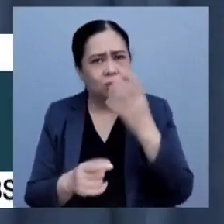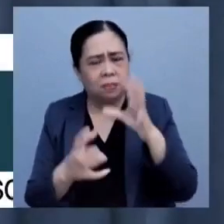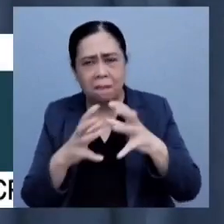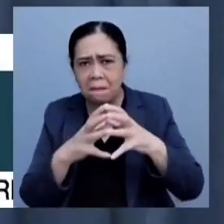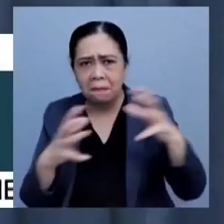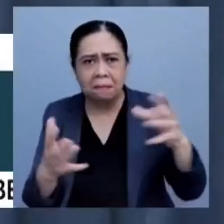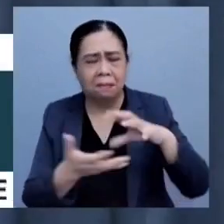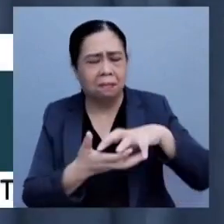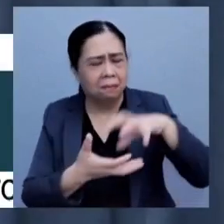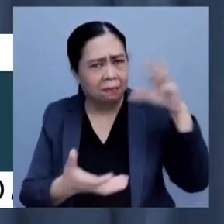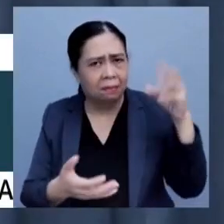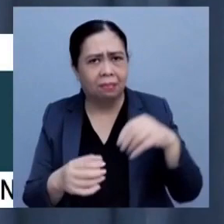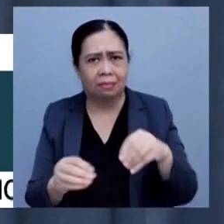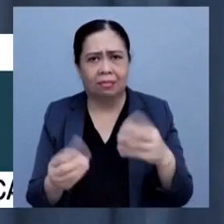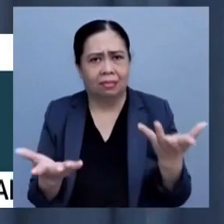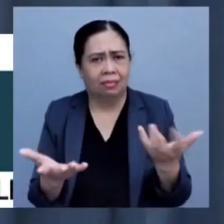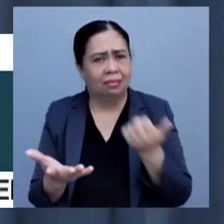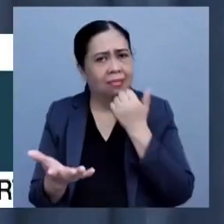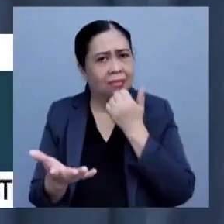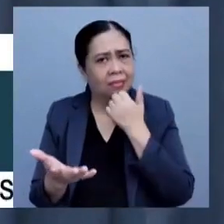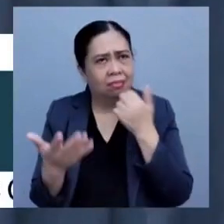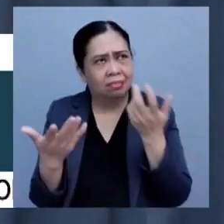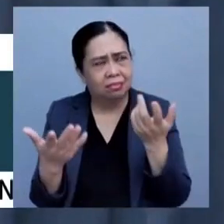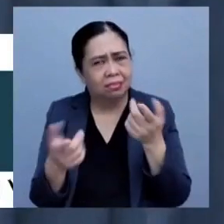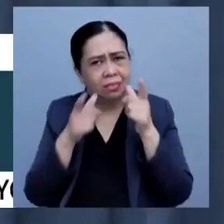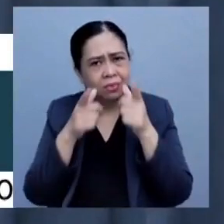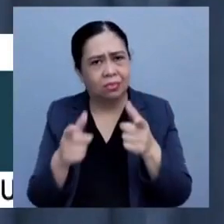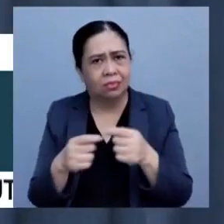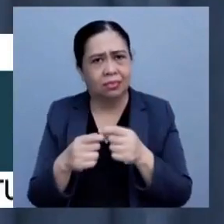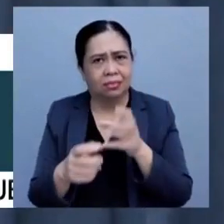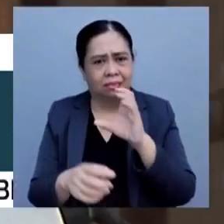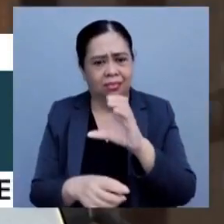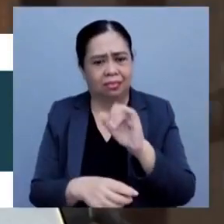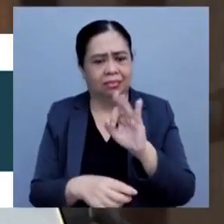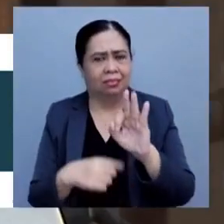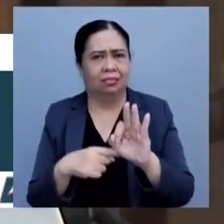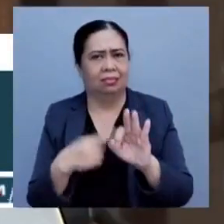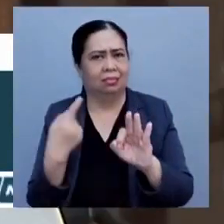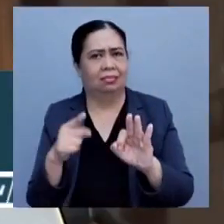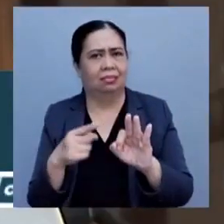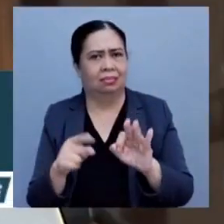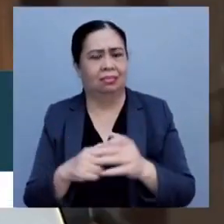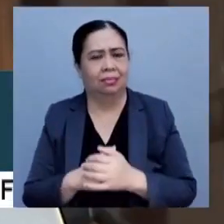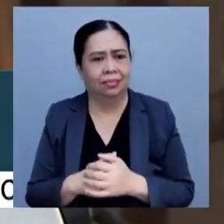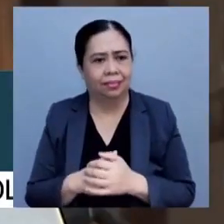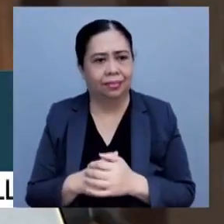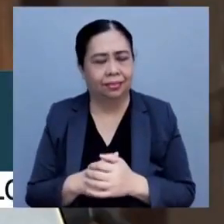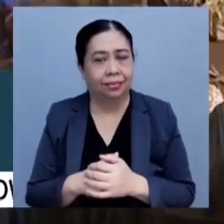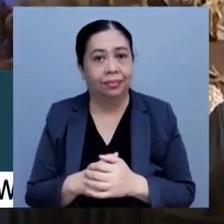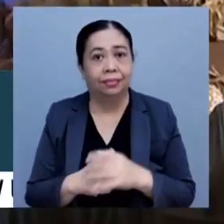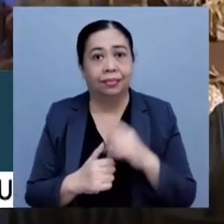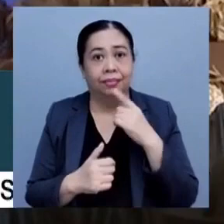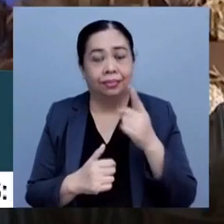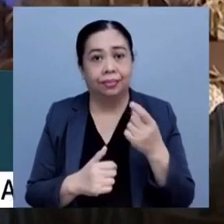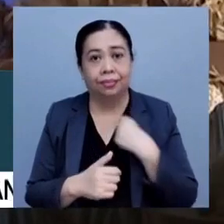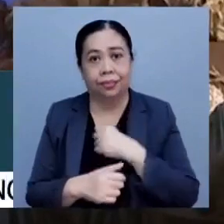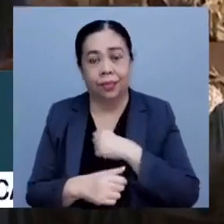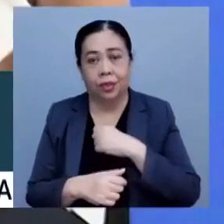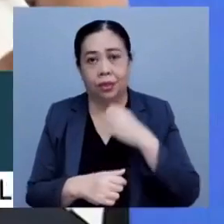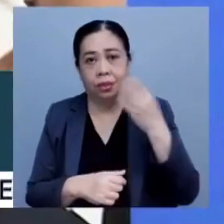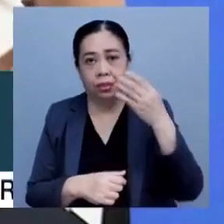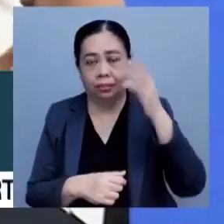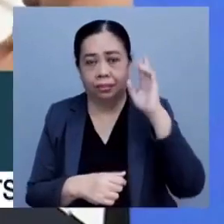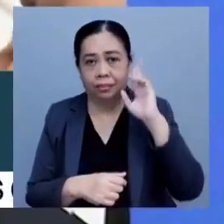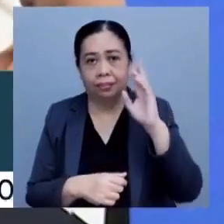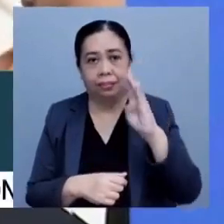at wala sa lugar na confidential funds. De La Rosa explained that the OVP only had 19 days